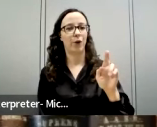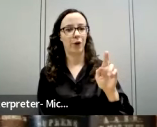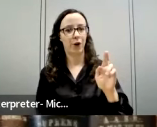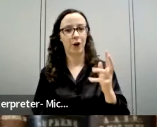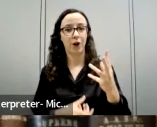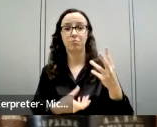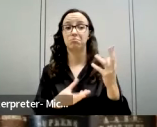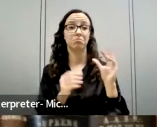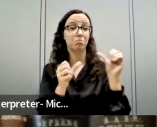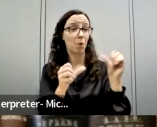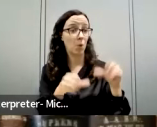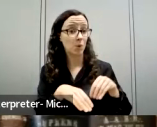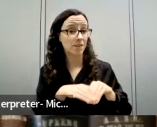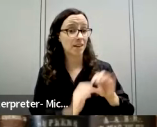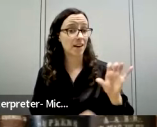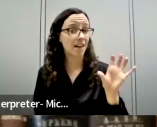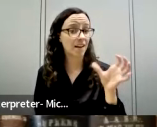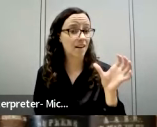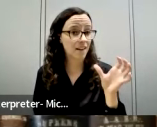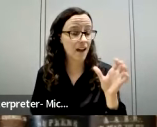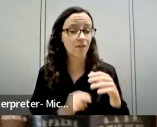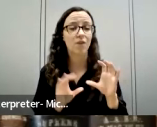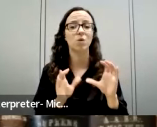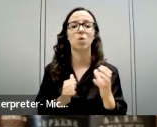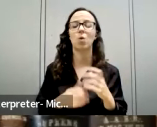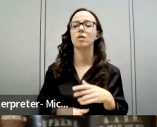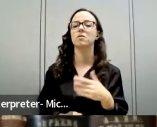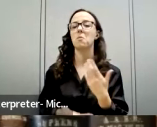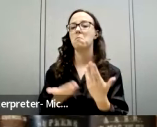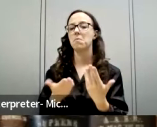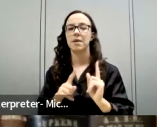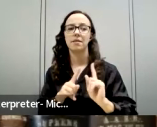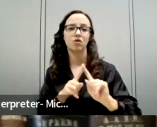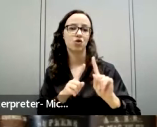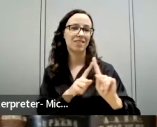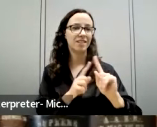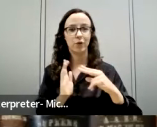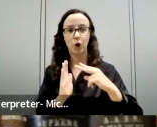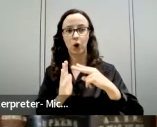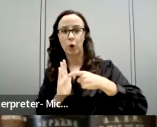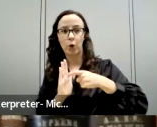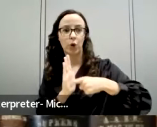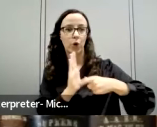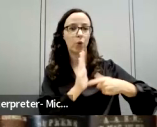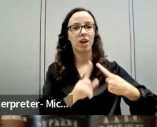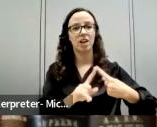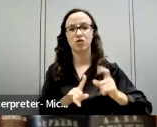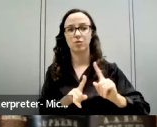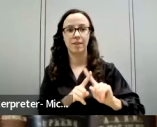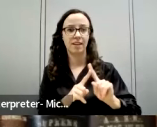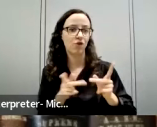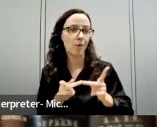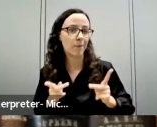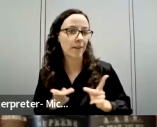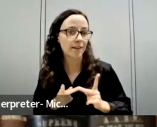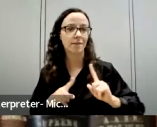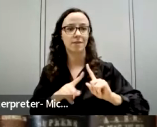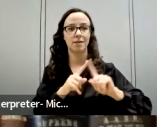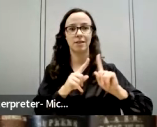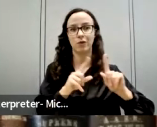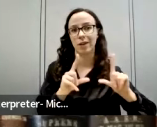your Canvas course. Maybe you have a collection of different readings that you collected from different places, different authors, different